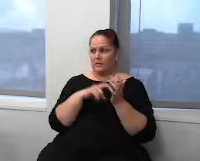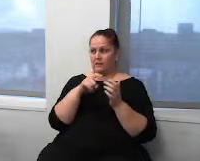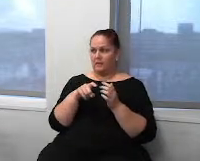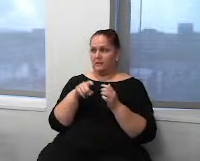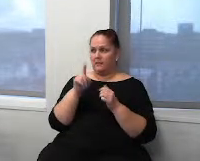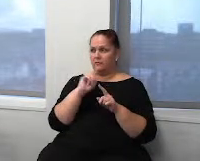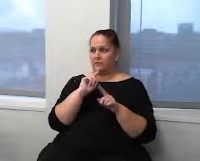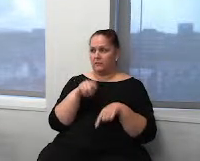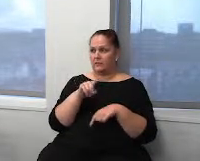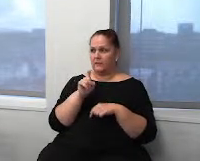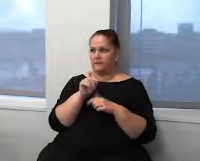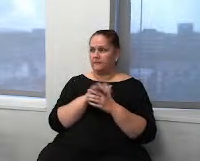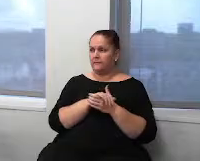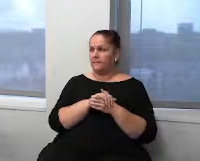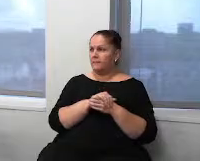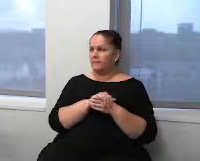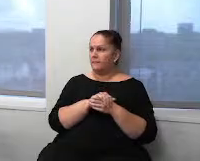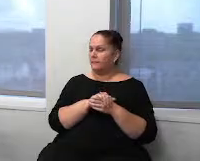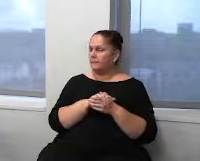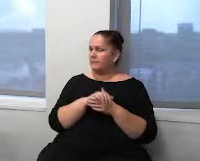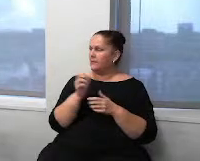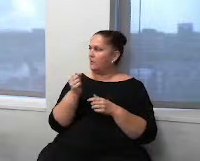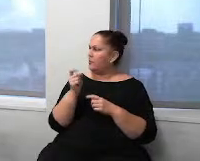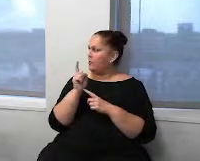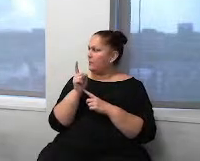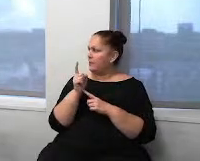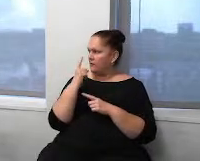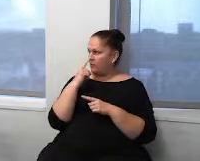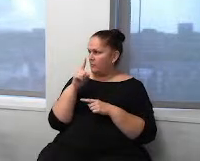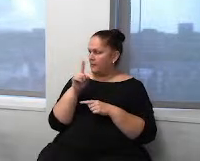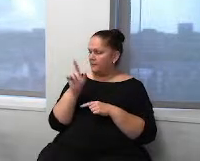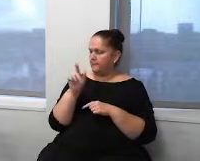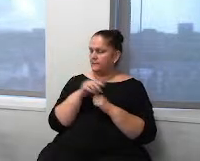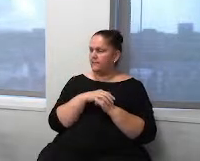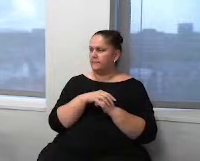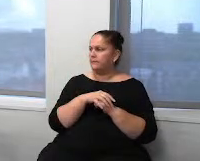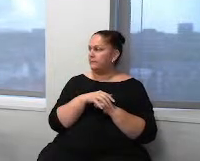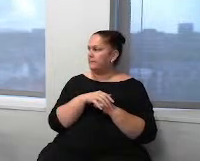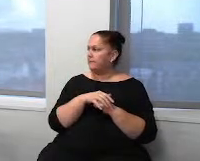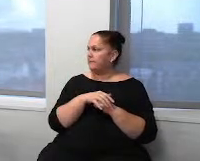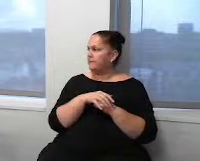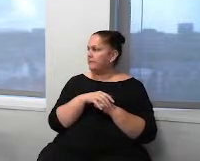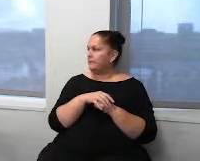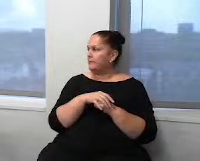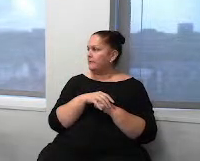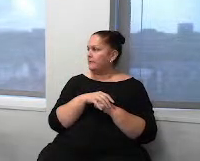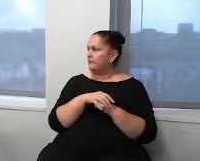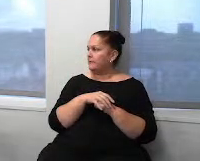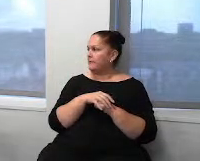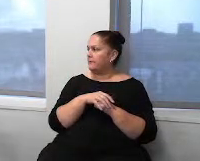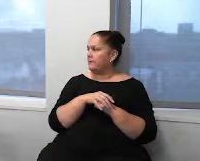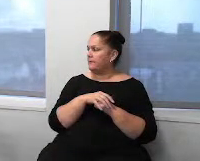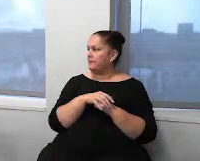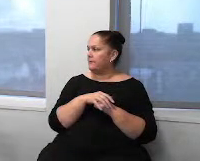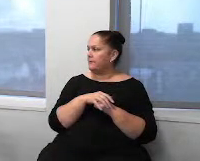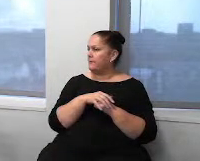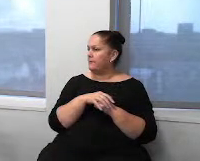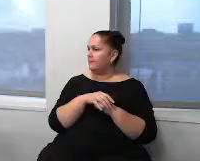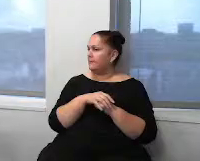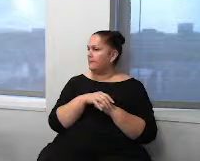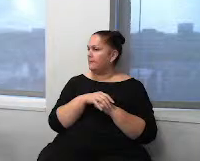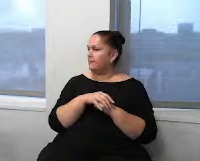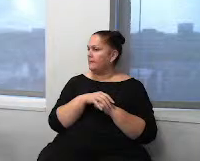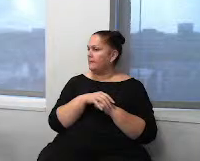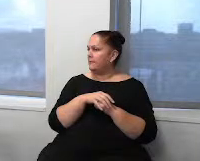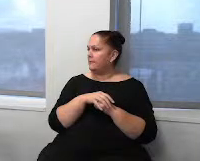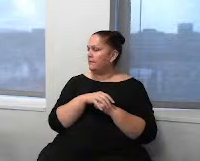Do you recognize this ROI response? Scroll down a little bit if you don't mind, please. I'll just tell you now, Mr. Melendez, it does not